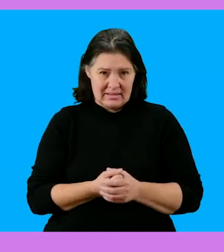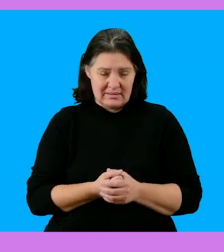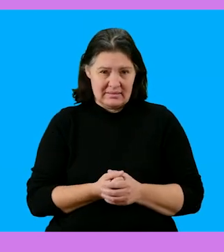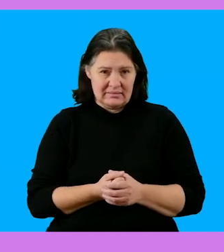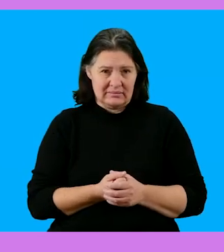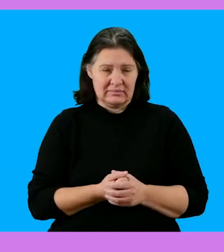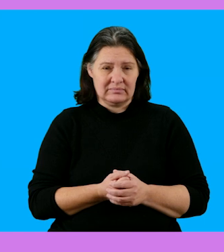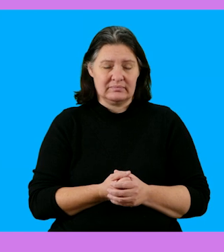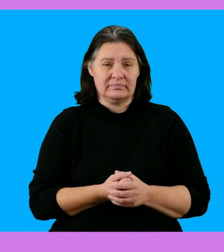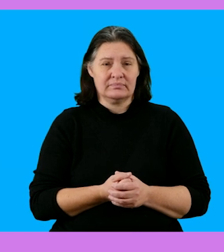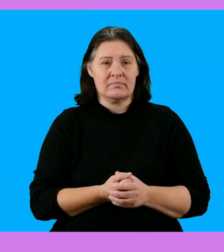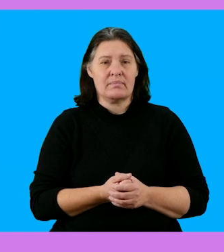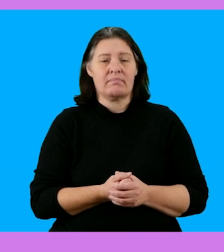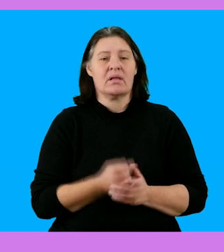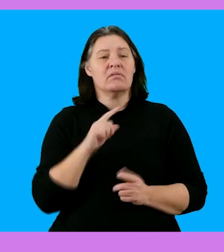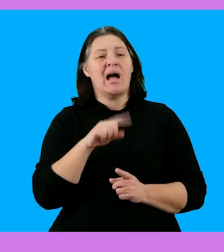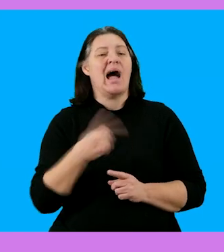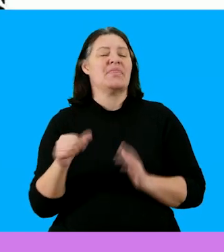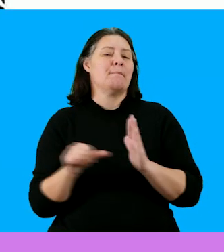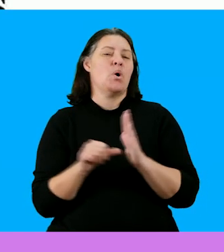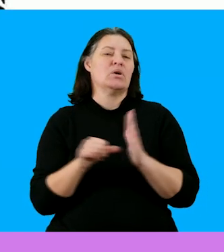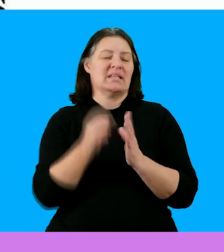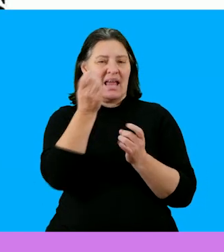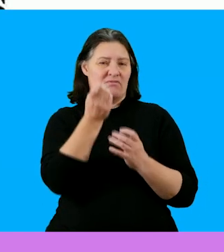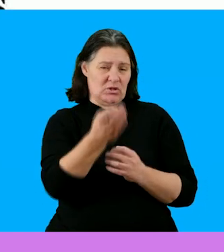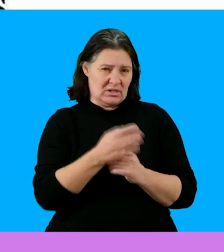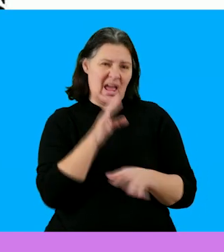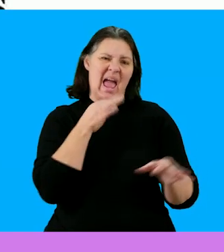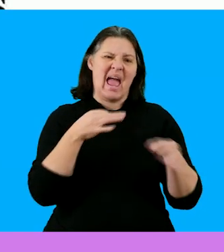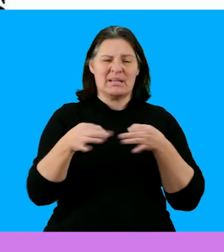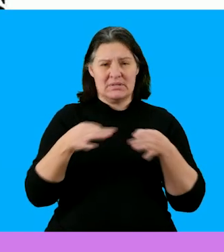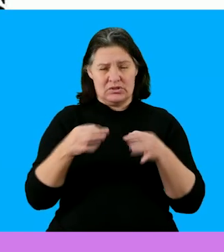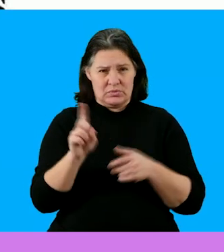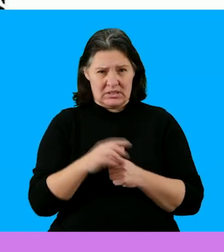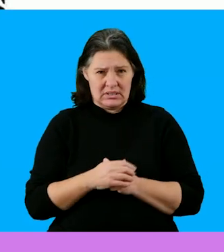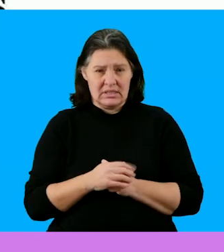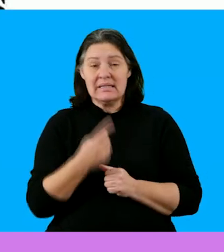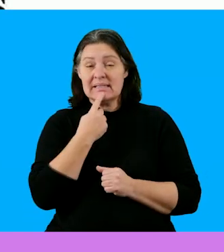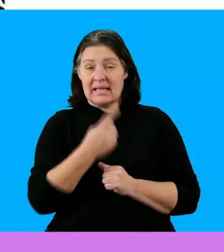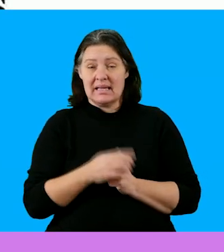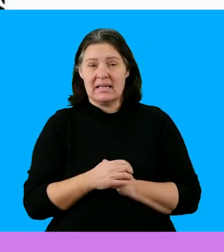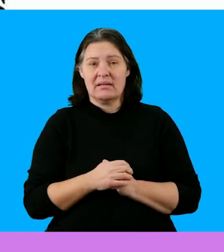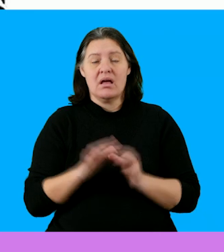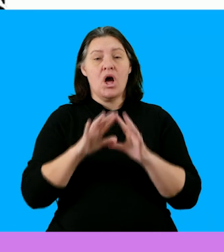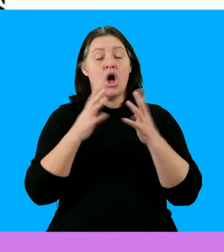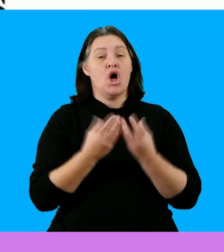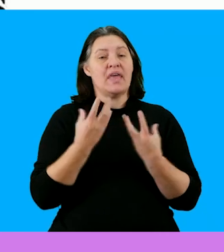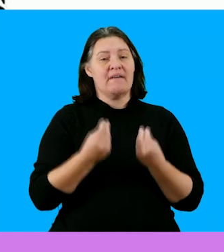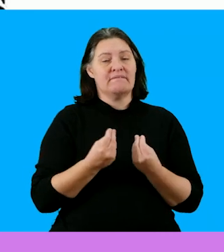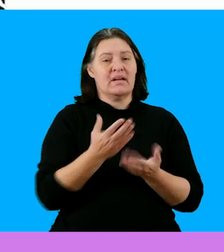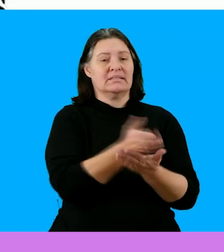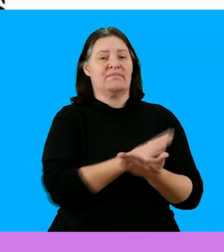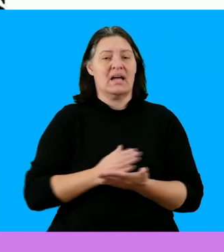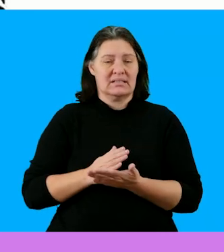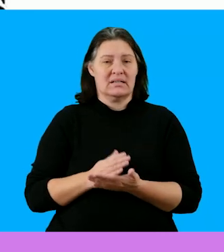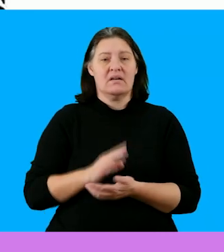scale. There we have it, quite straightforward. Right, let's look at other important information and explanations. Right, it says here, the